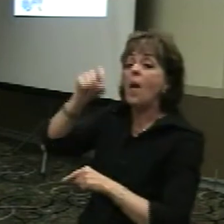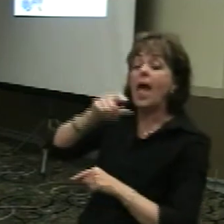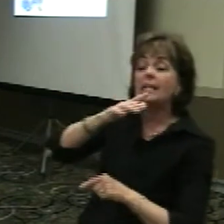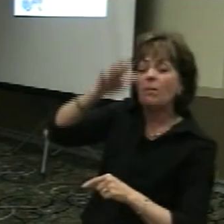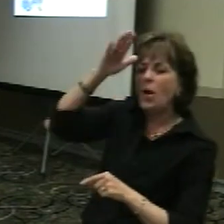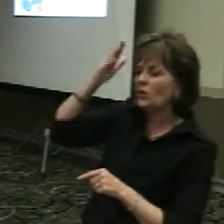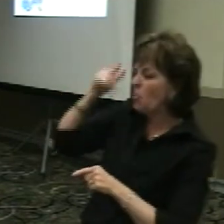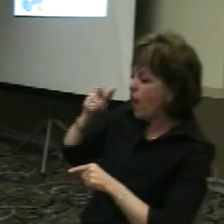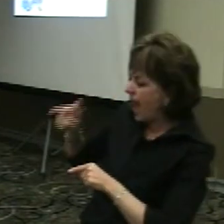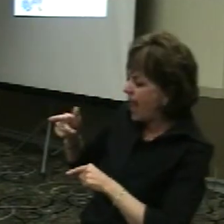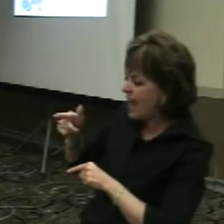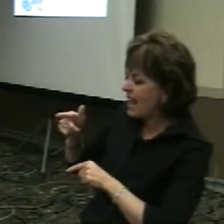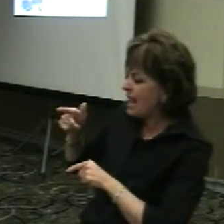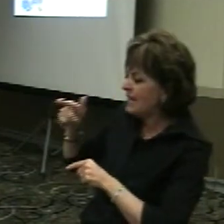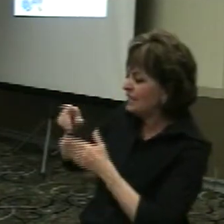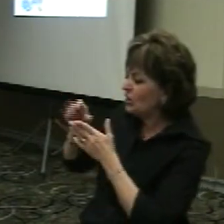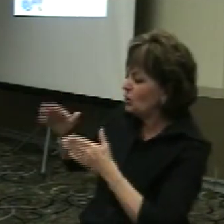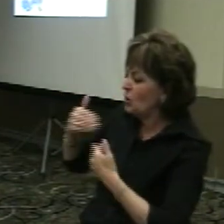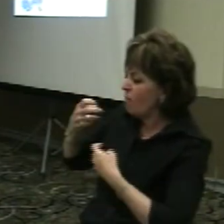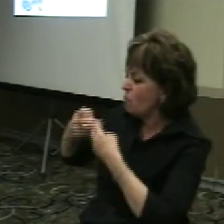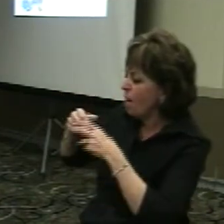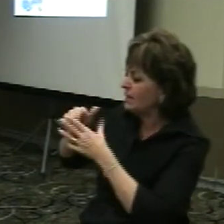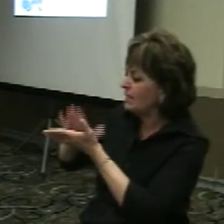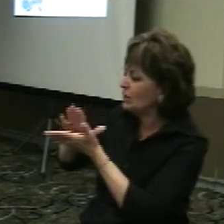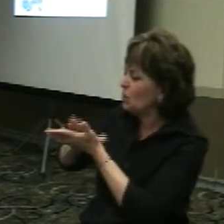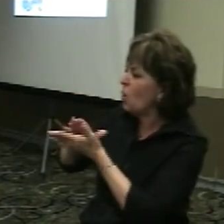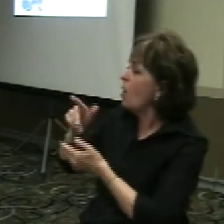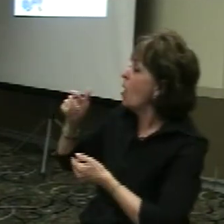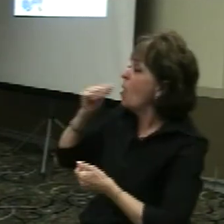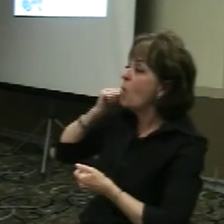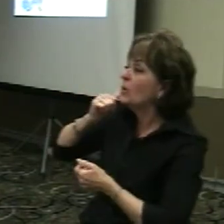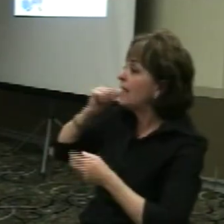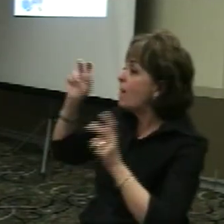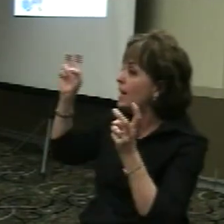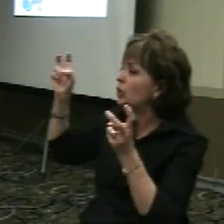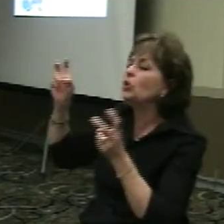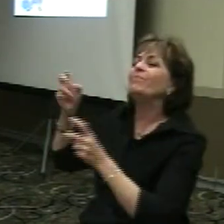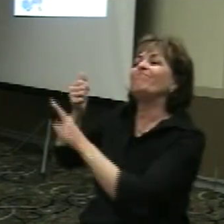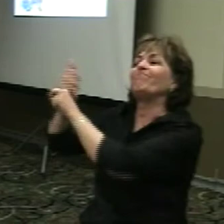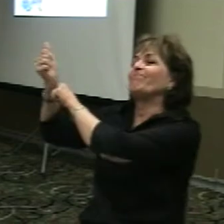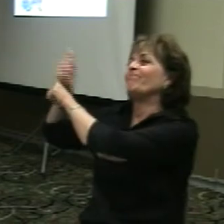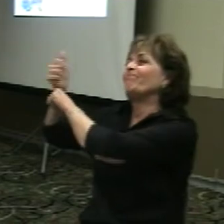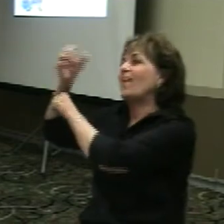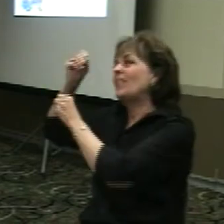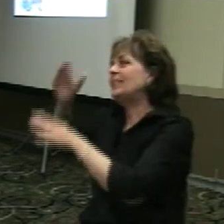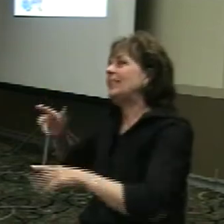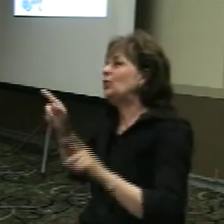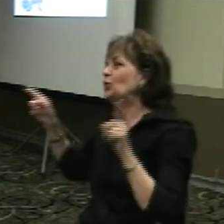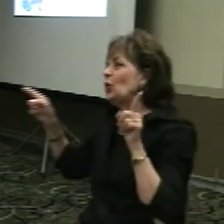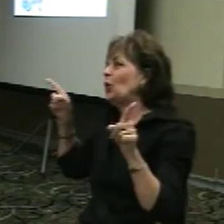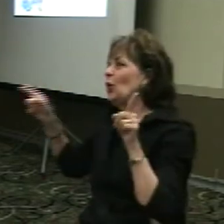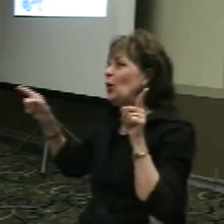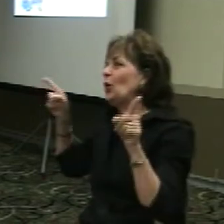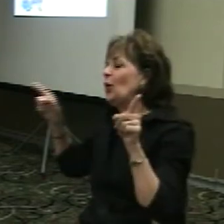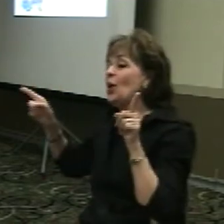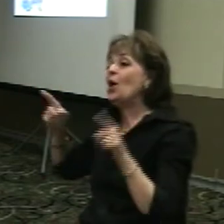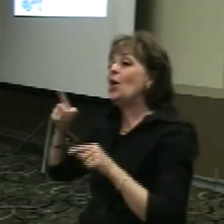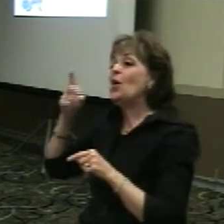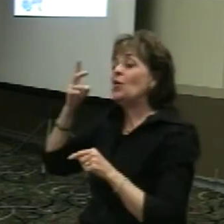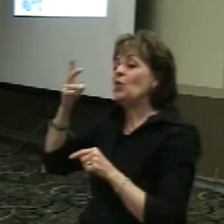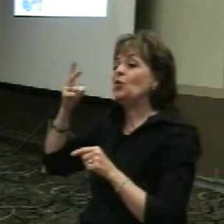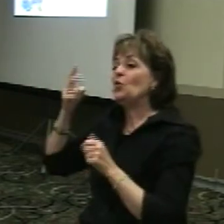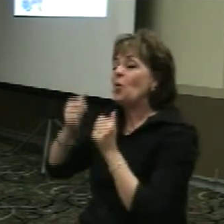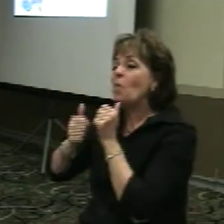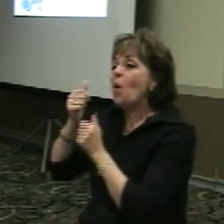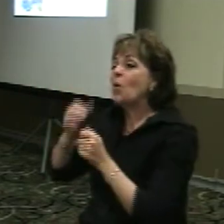the student misbehaving in school, what do they say the most common issue is? The teacher in the school. So the two people that have the most important role